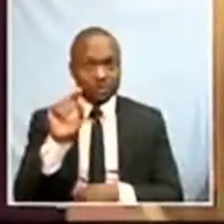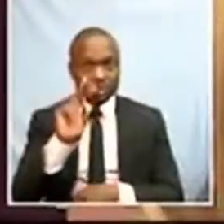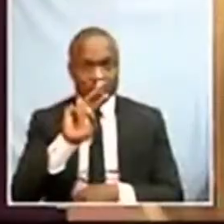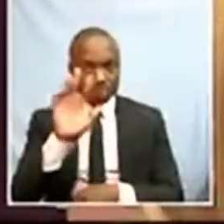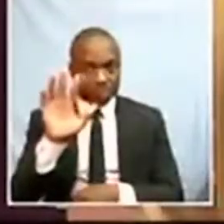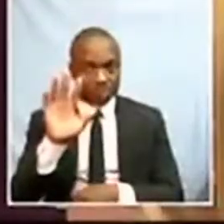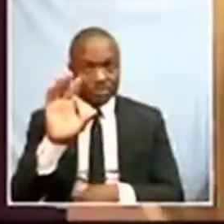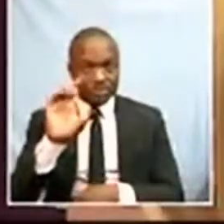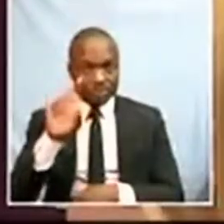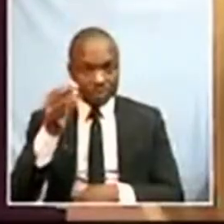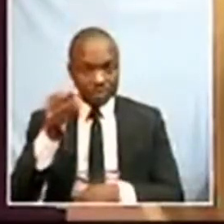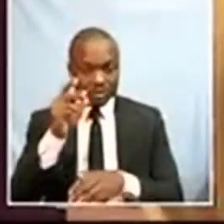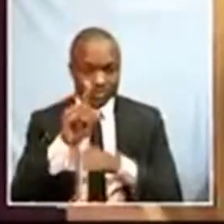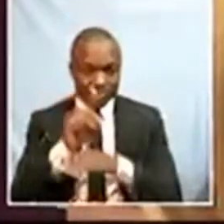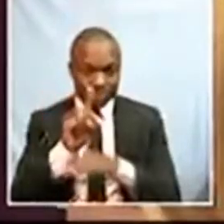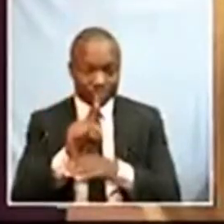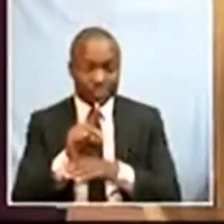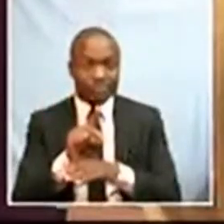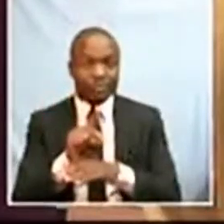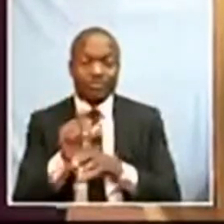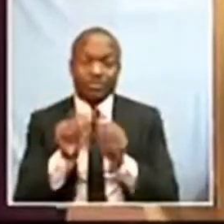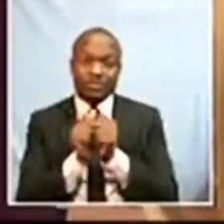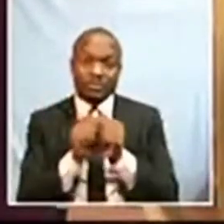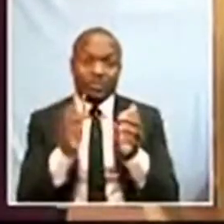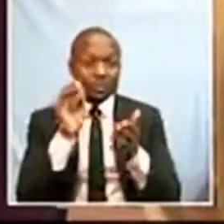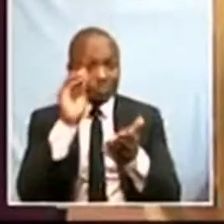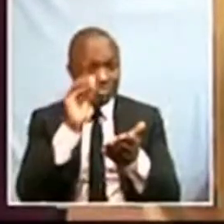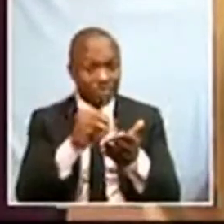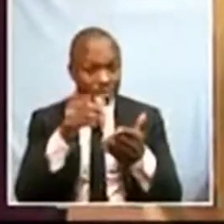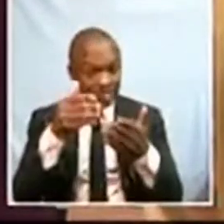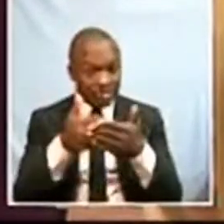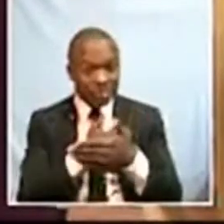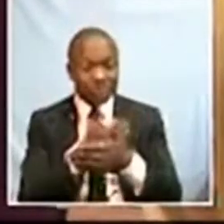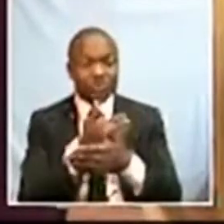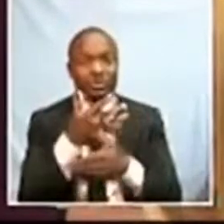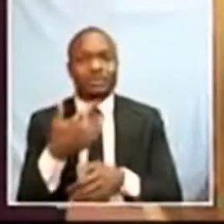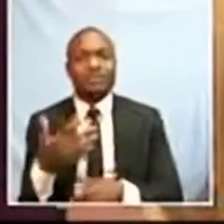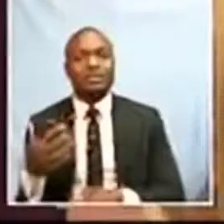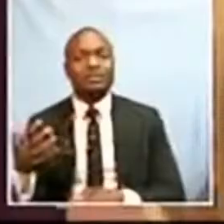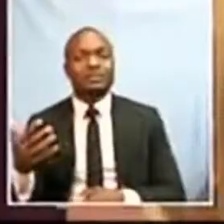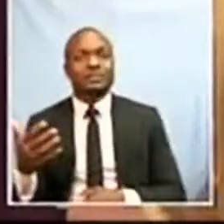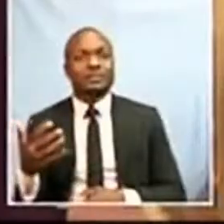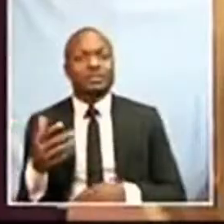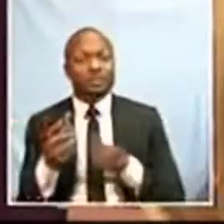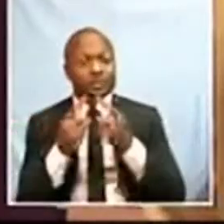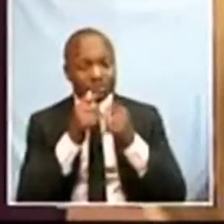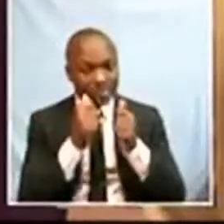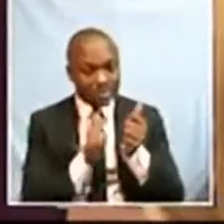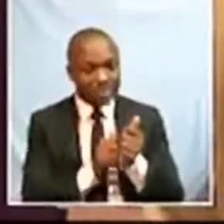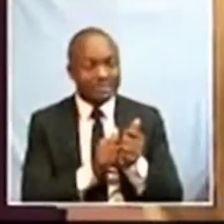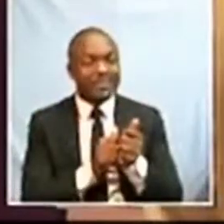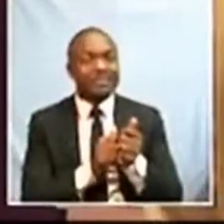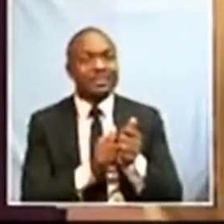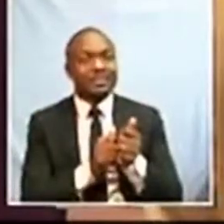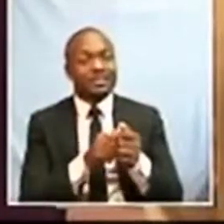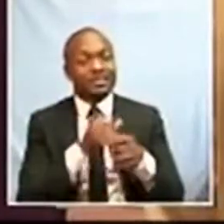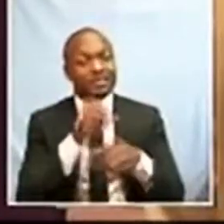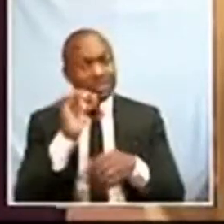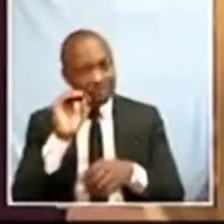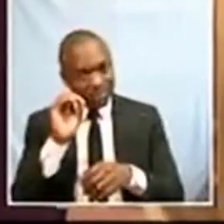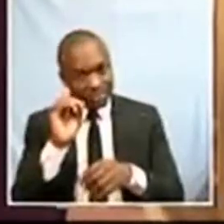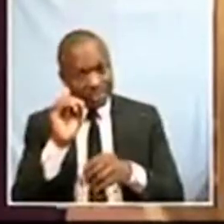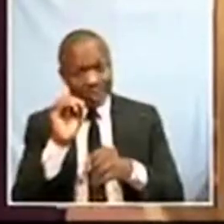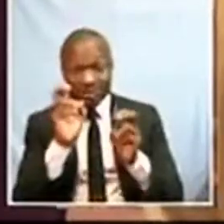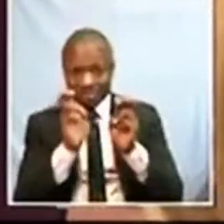2025 CDF projects. Without putting in the new components, yeah. Let's talk about just the old contract. Okay, the